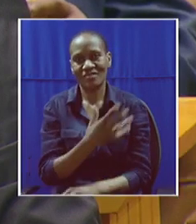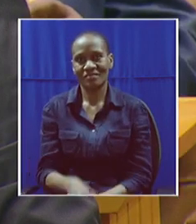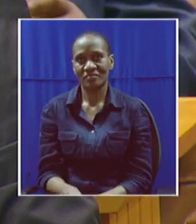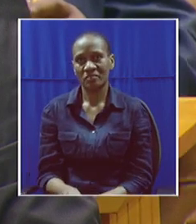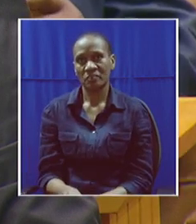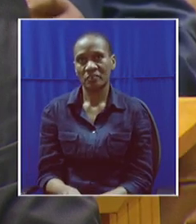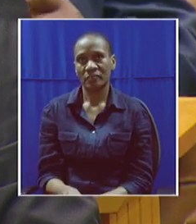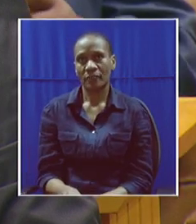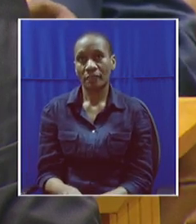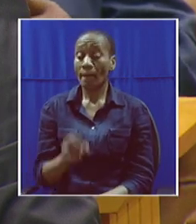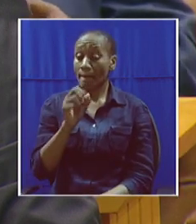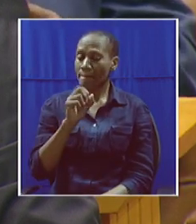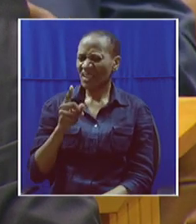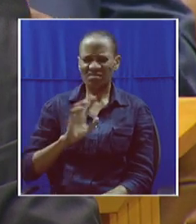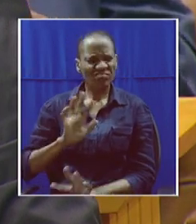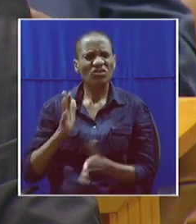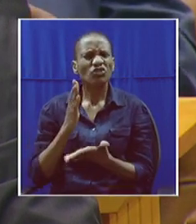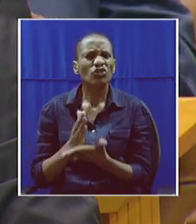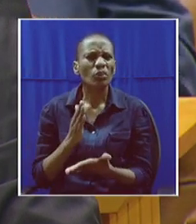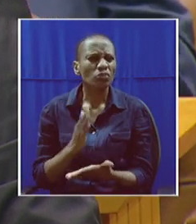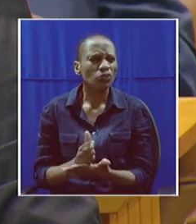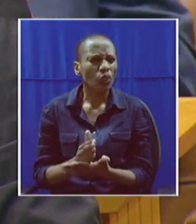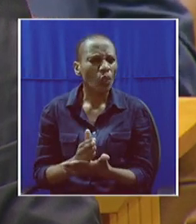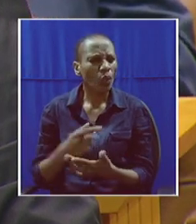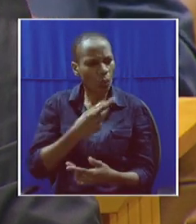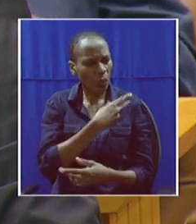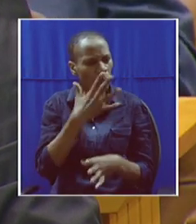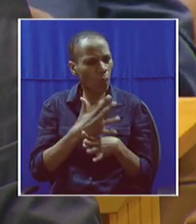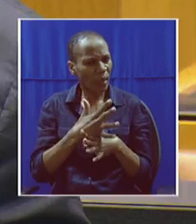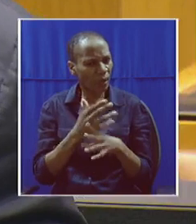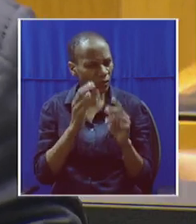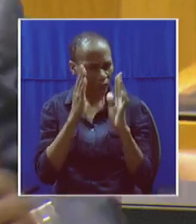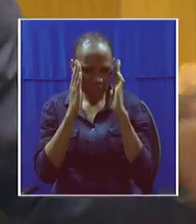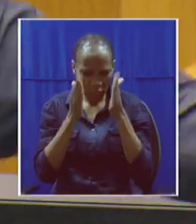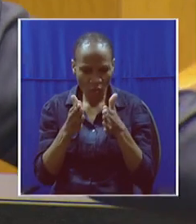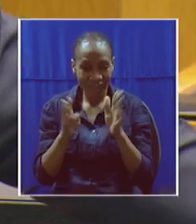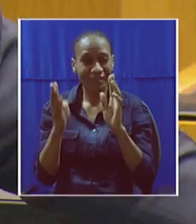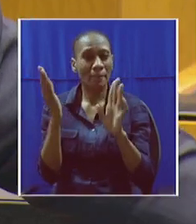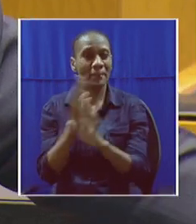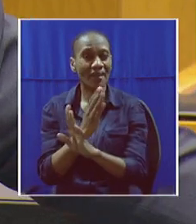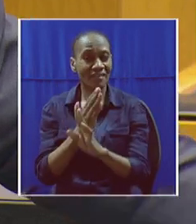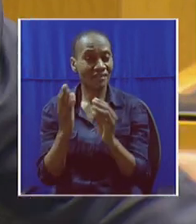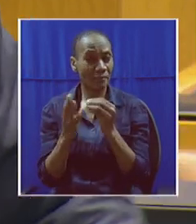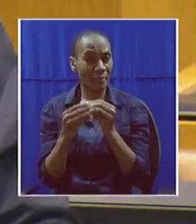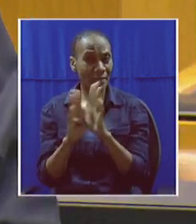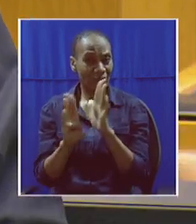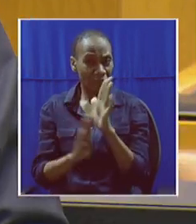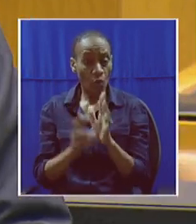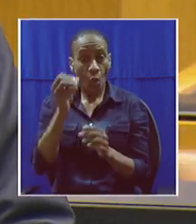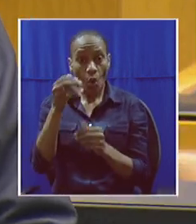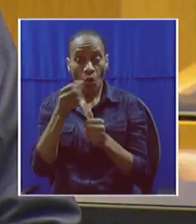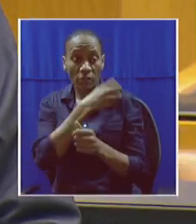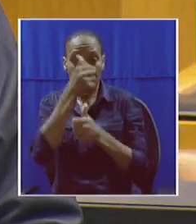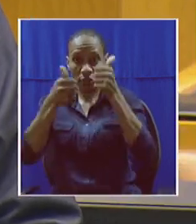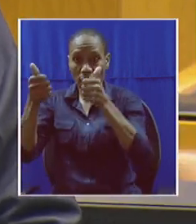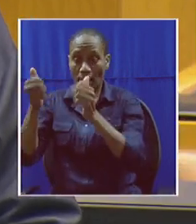think but I'm not quite sure we're making direction towards a private members bill or making direction towards an executive bill